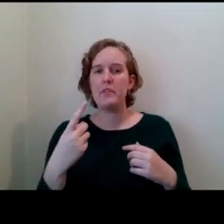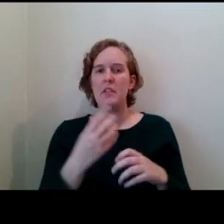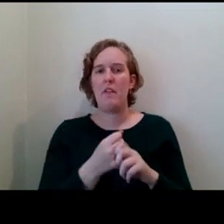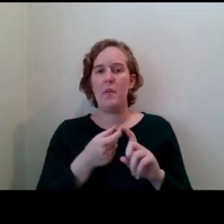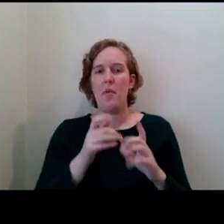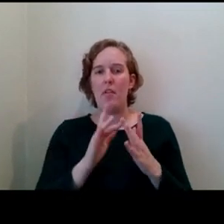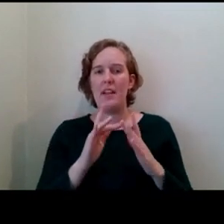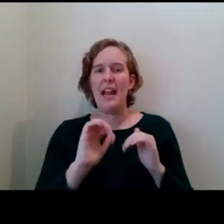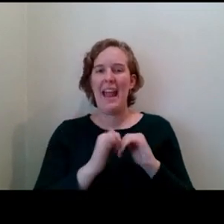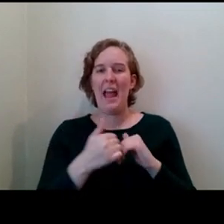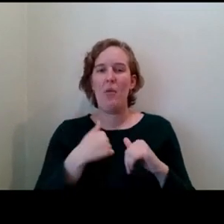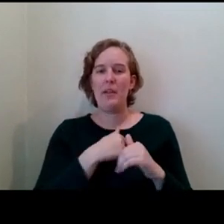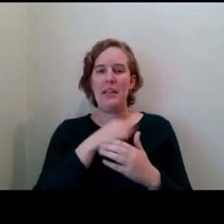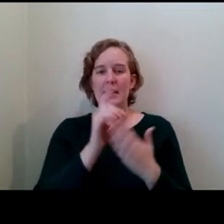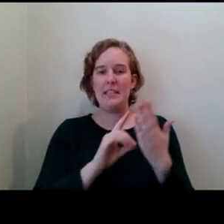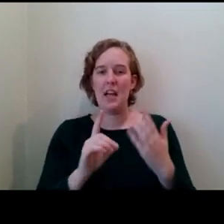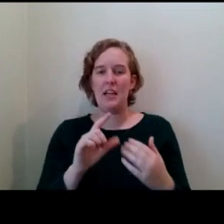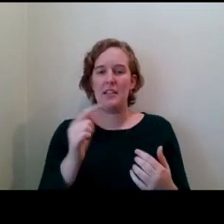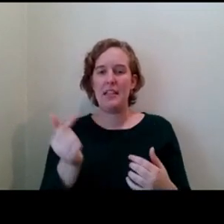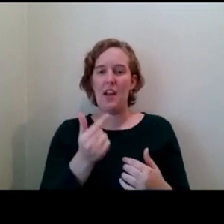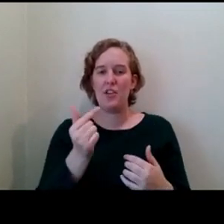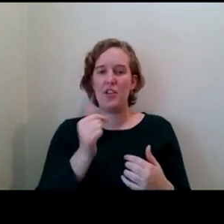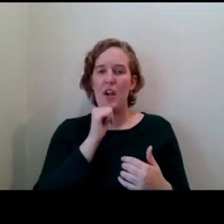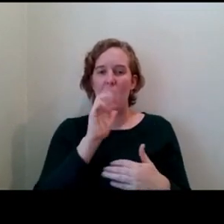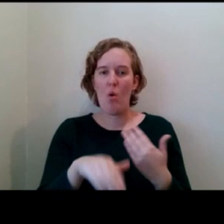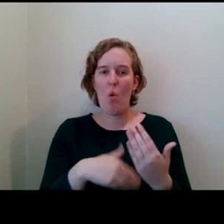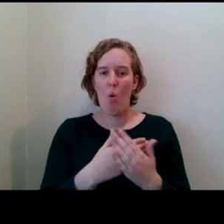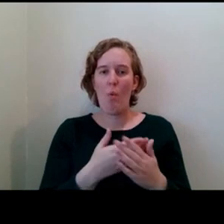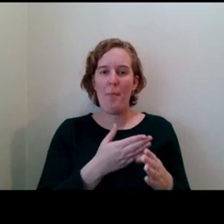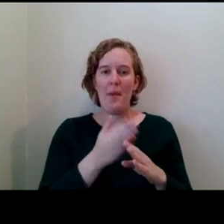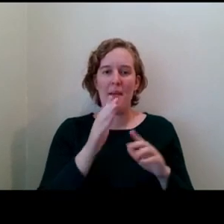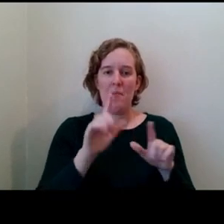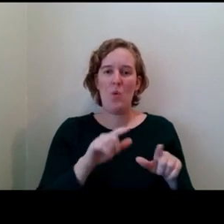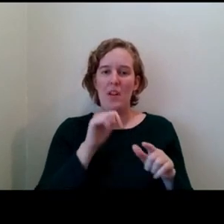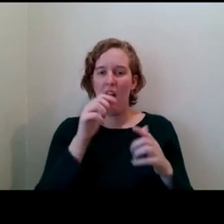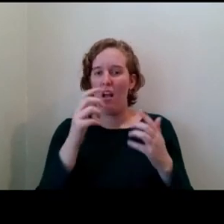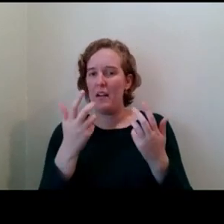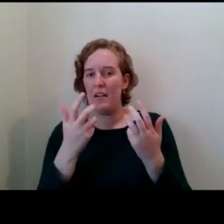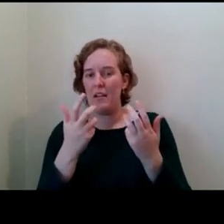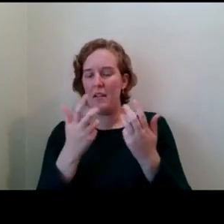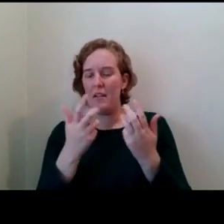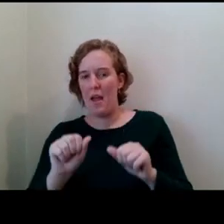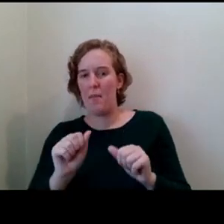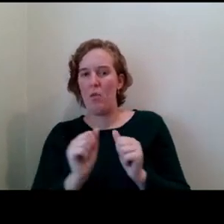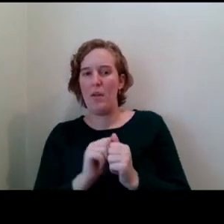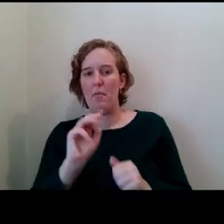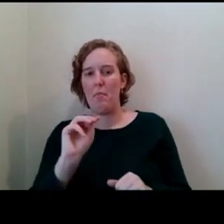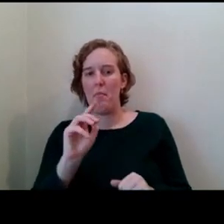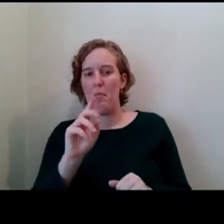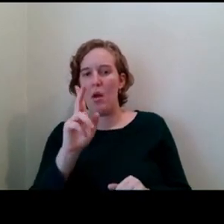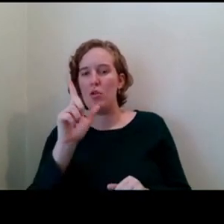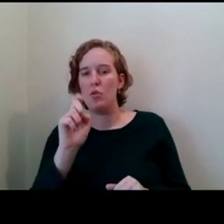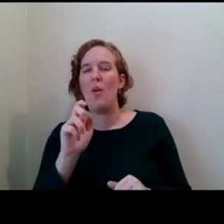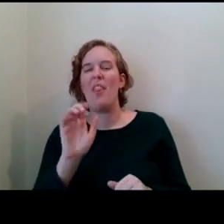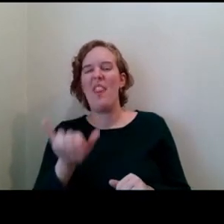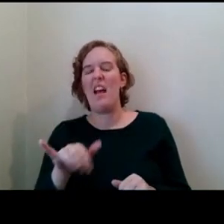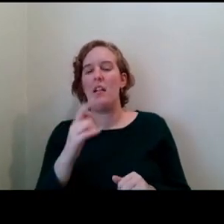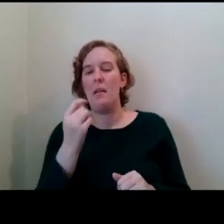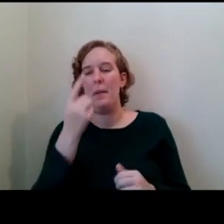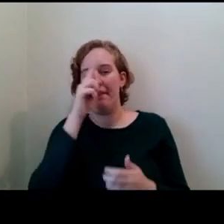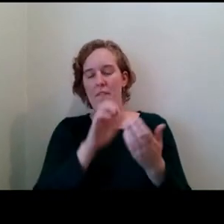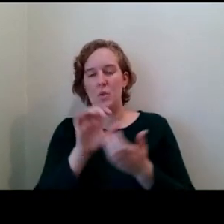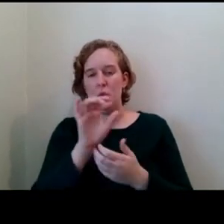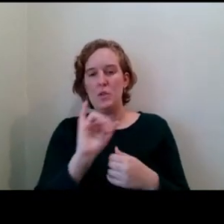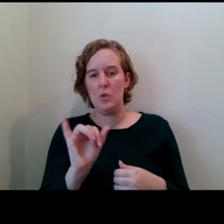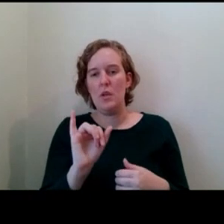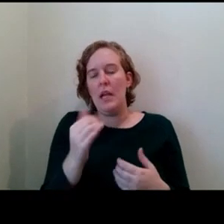designed Gadgeteer, not all of the processor boards were compatible with all of the module boards. And that caused some confusion as well, as you can imagine. Now, I mean,